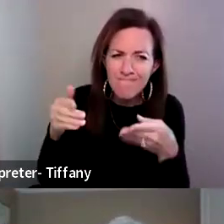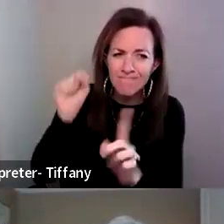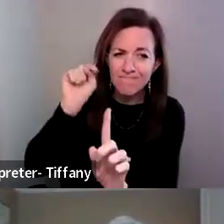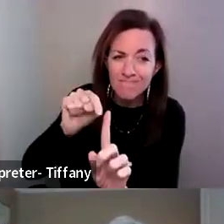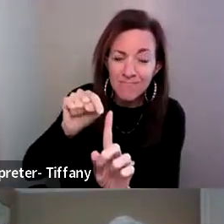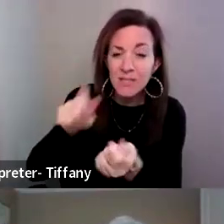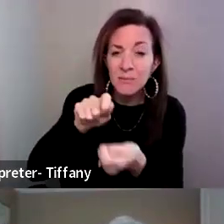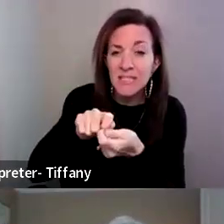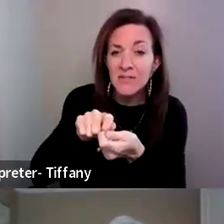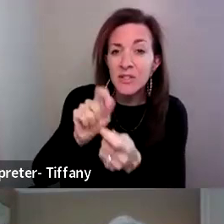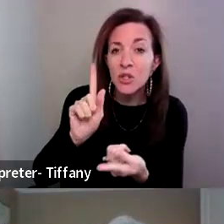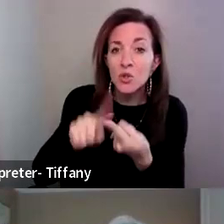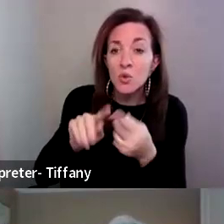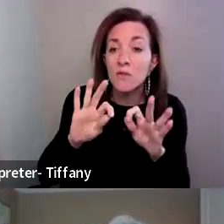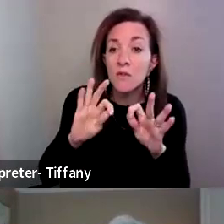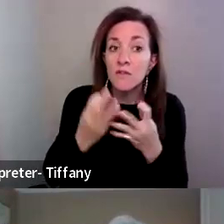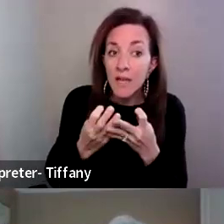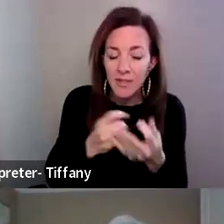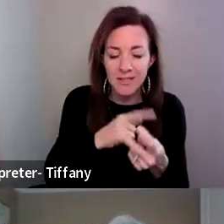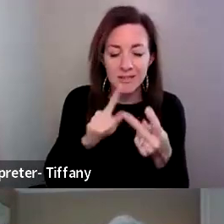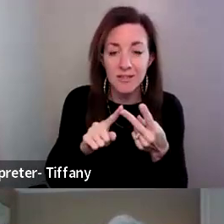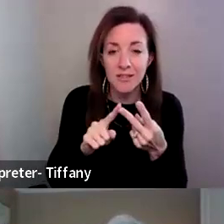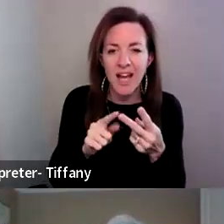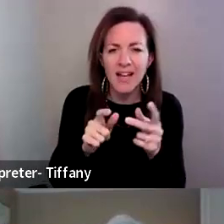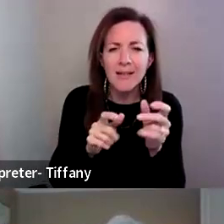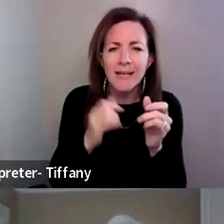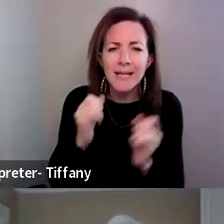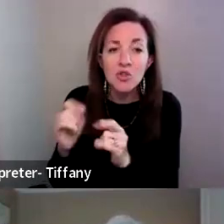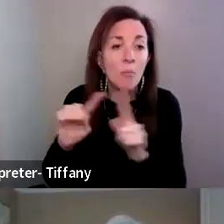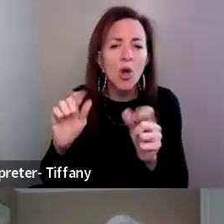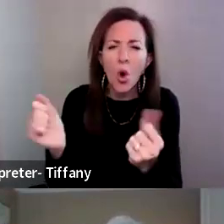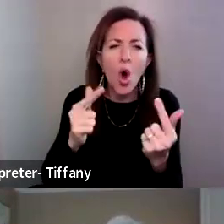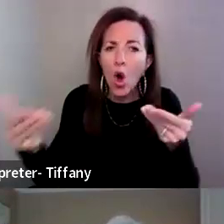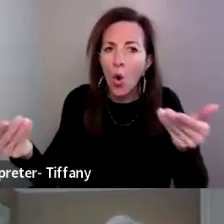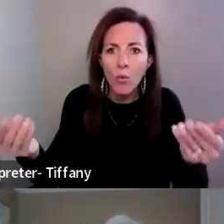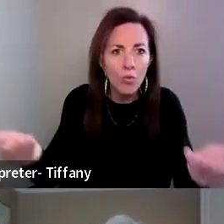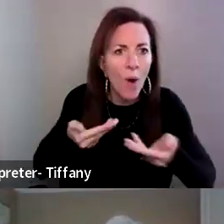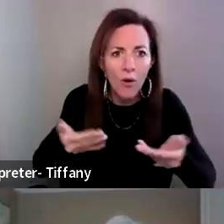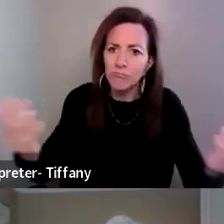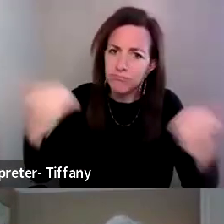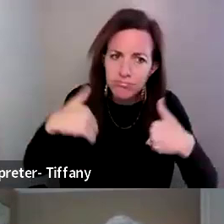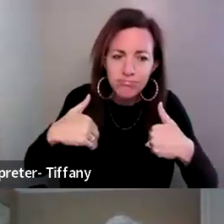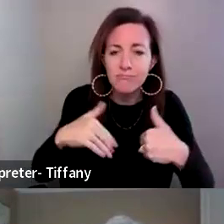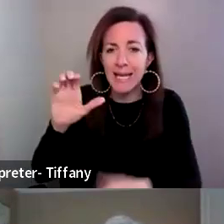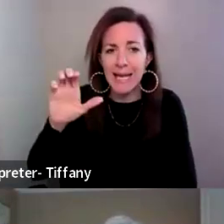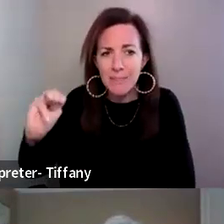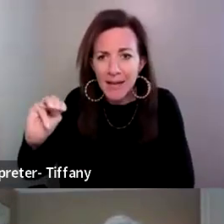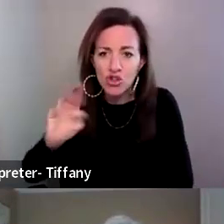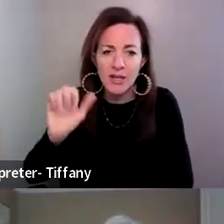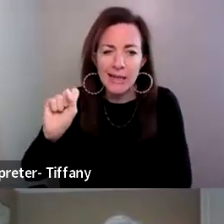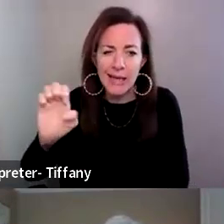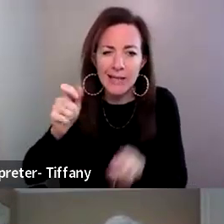to families and individuals, but everybody is welcome at any of them. Case managers as